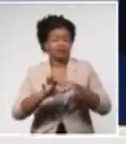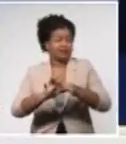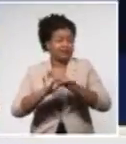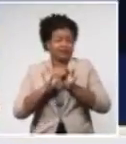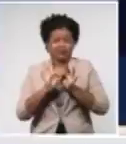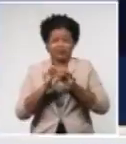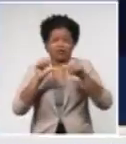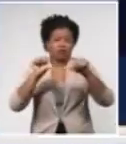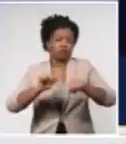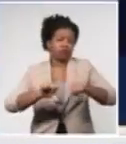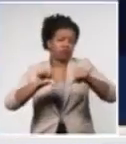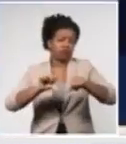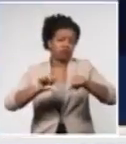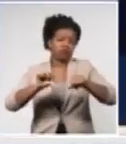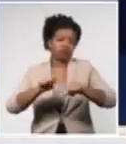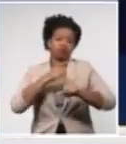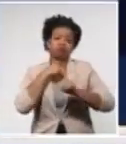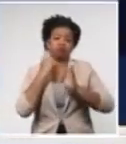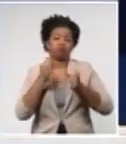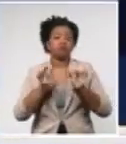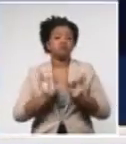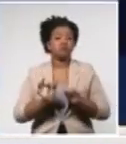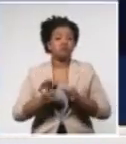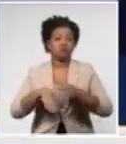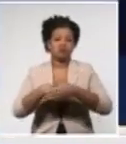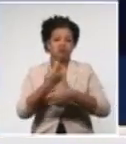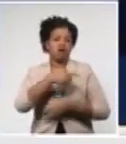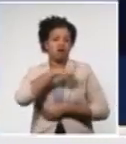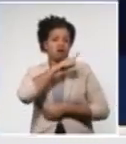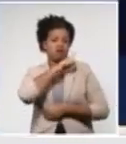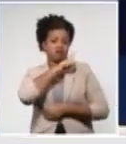he also died yesterday